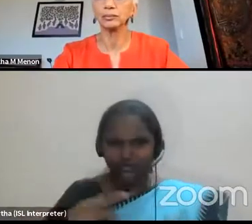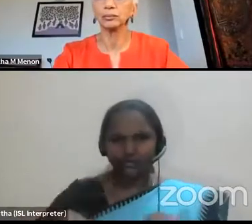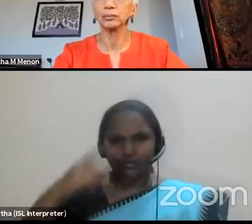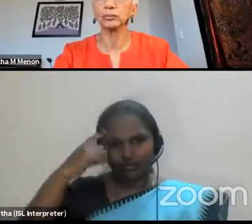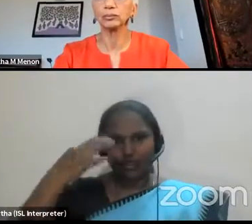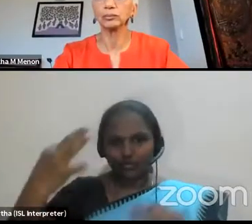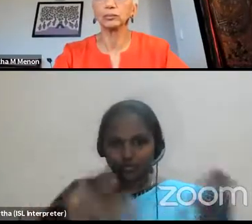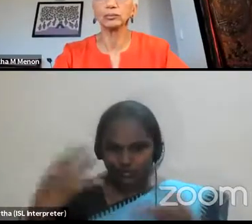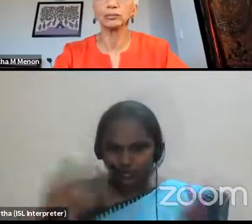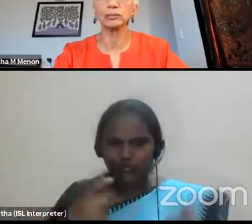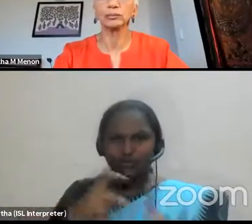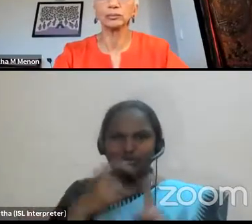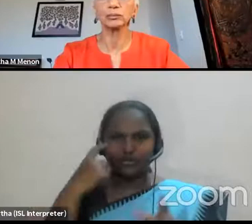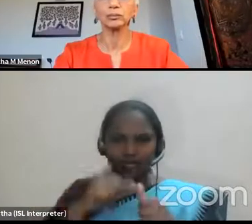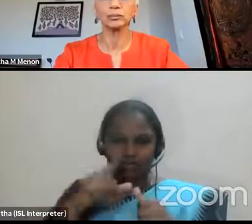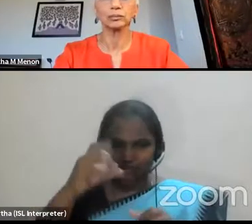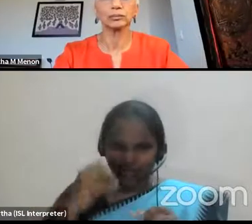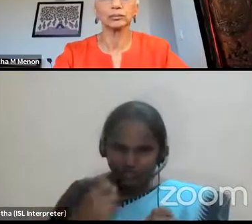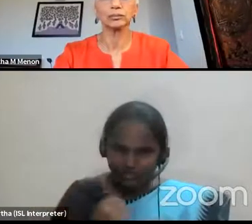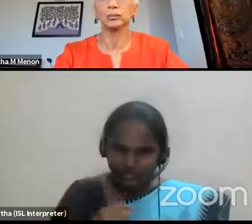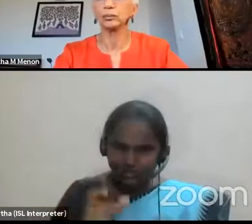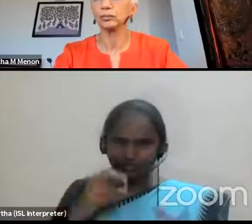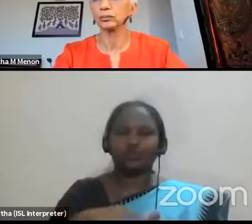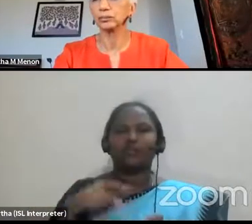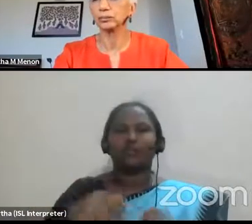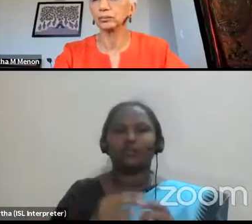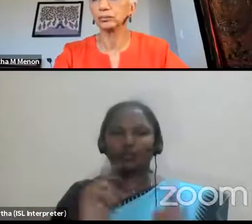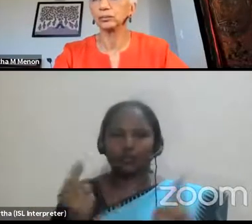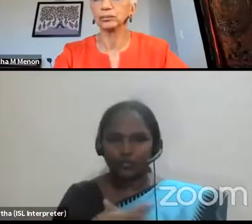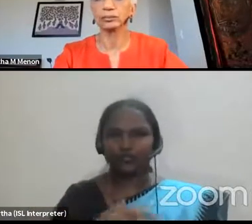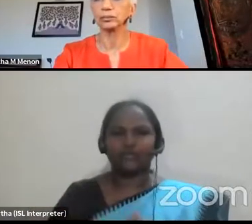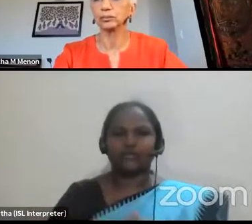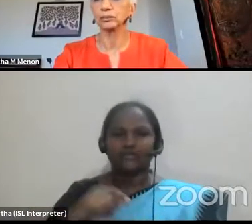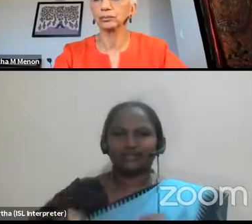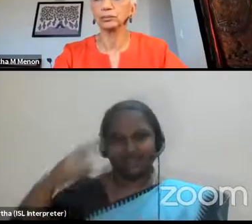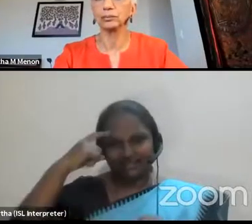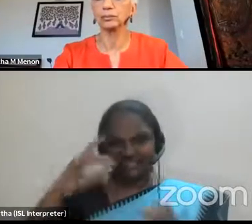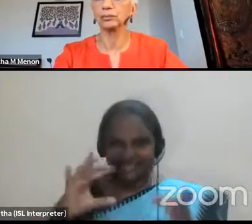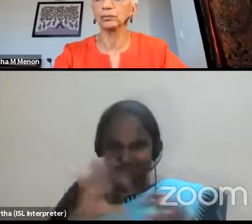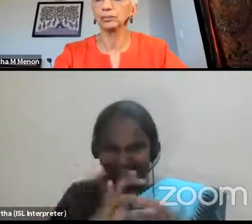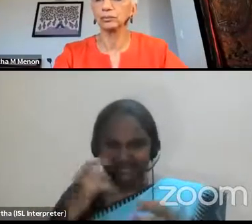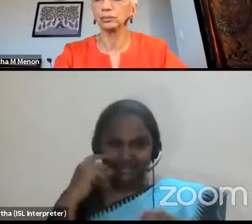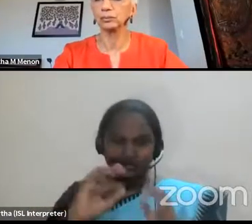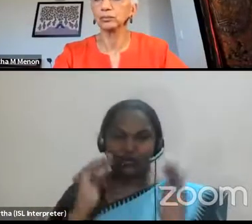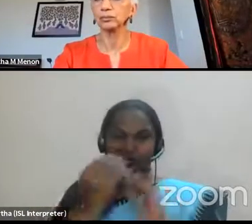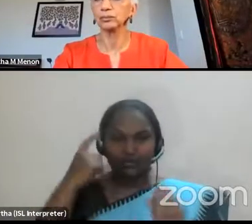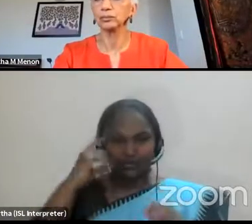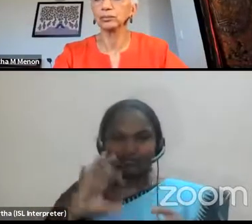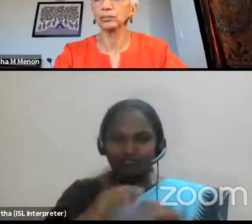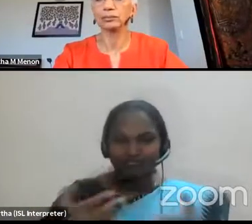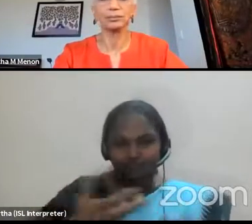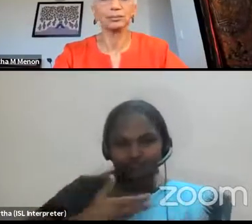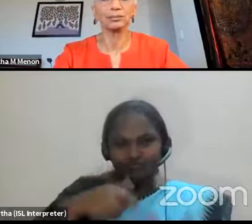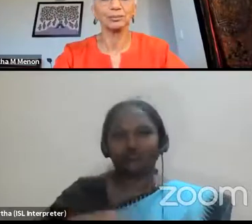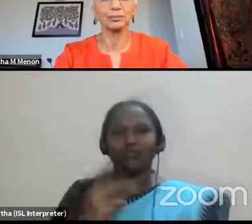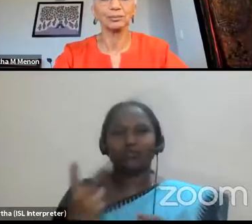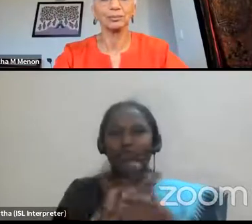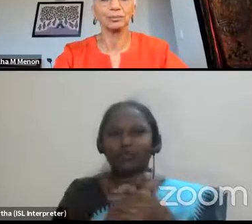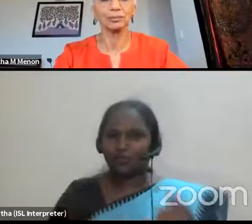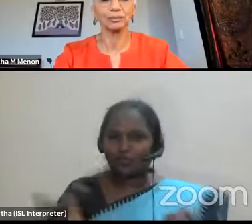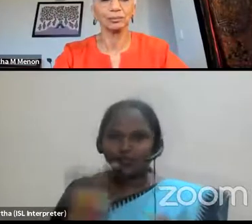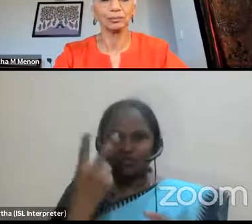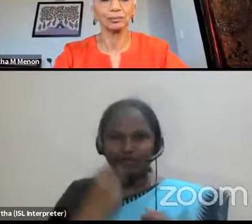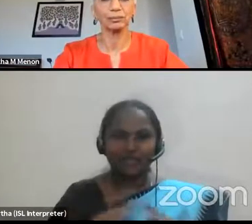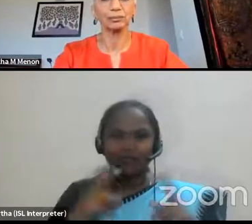New Dialogues, headquartered in Rome, and the Lincoln Center Global Advisory Council. So, both of them come with